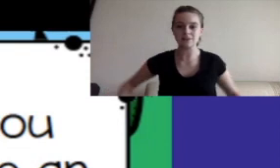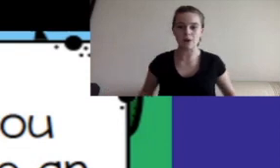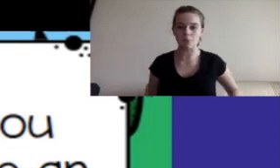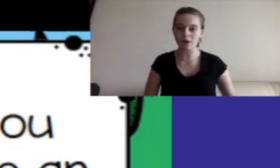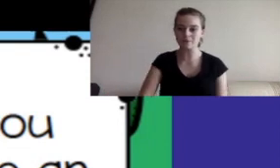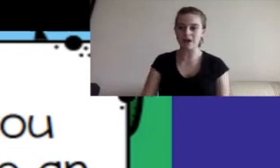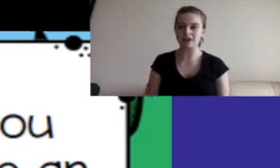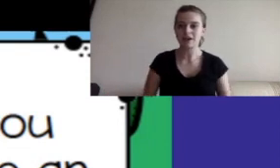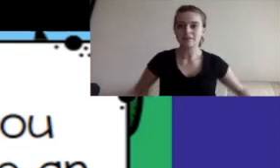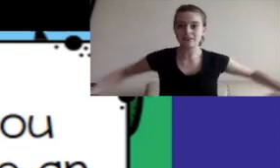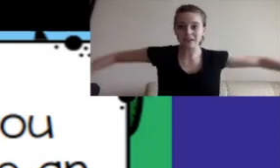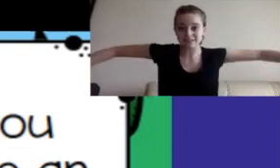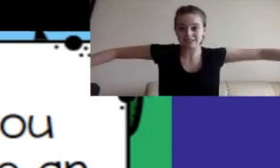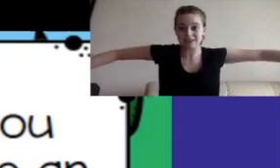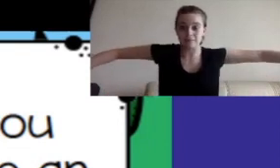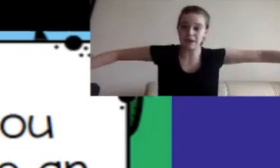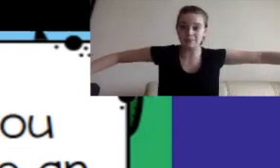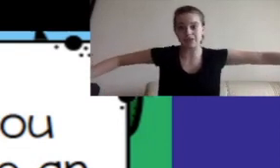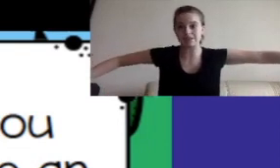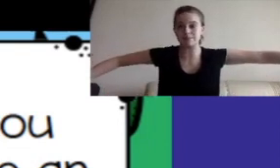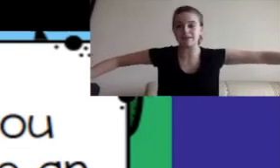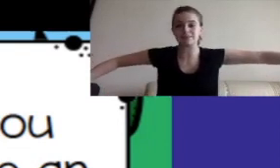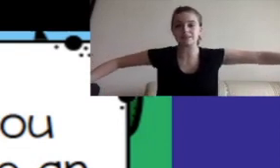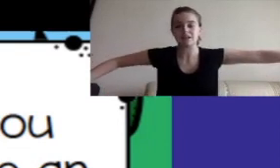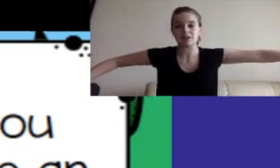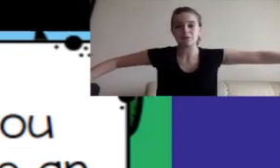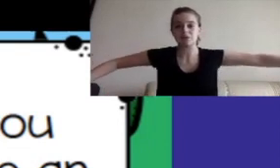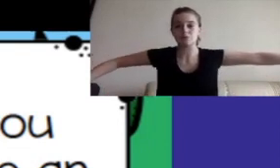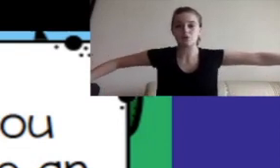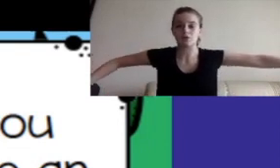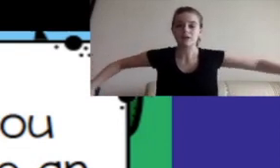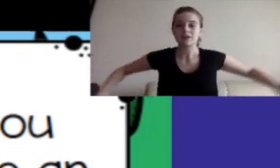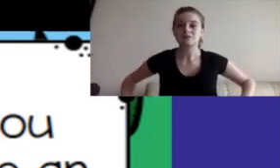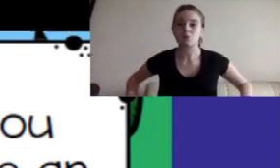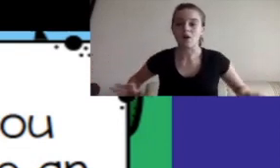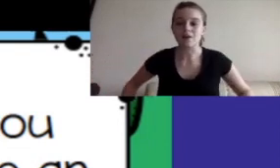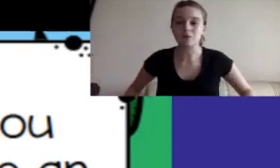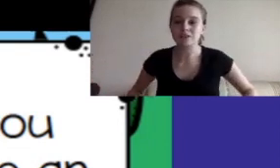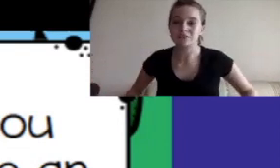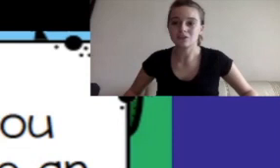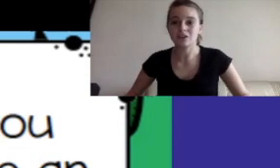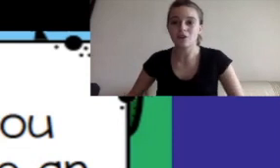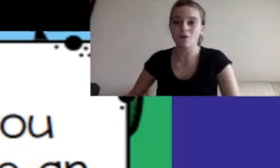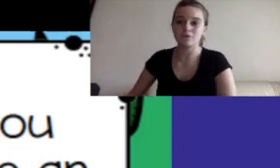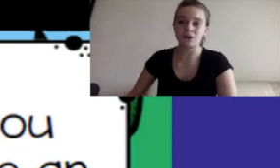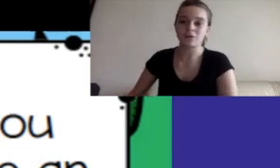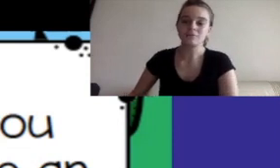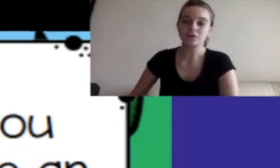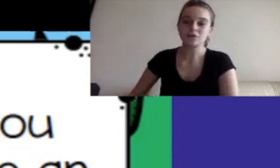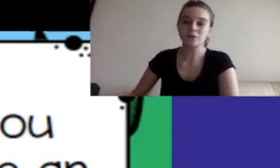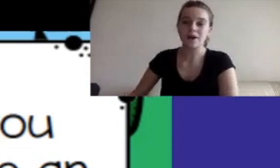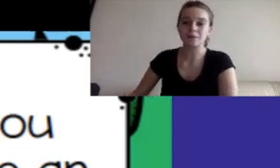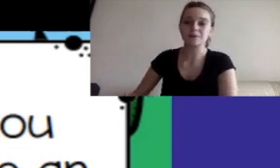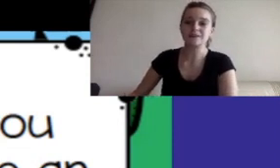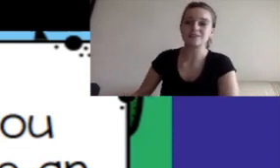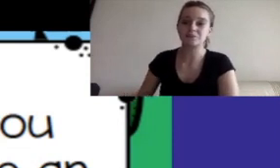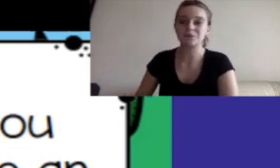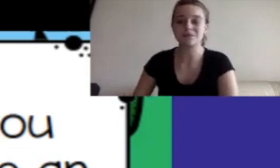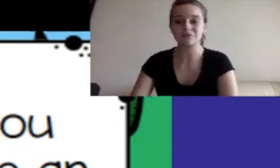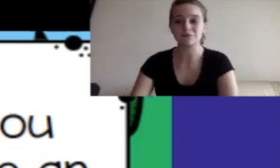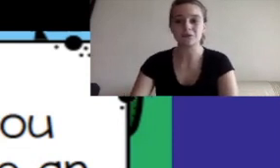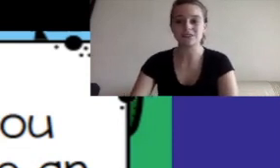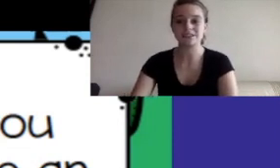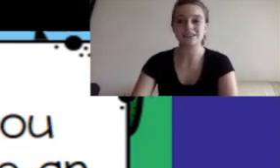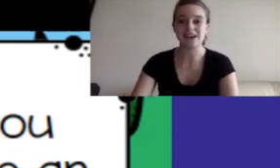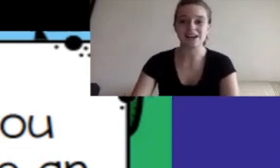have to think about what it might be like to take up that much space when you move. So I'm going to turn it over to our piece of